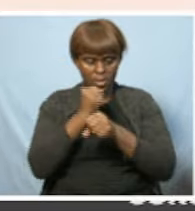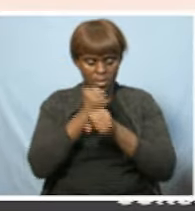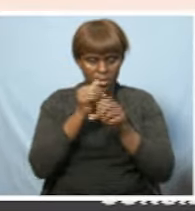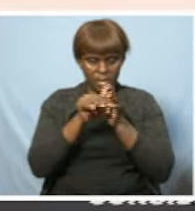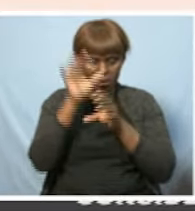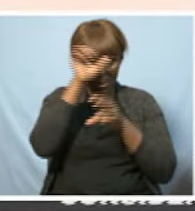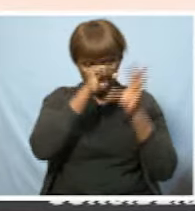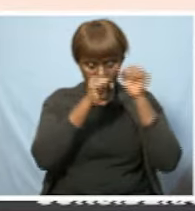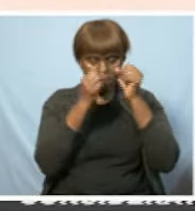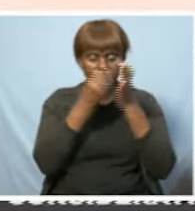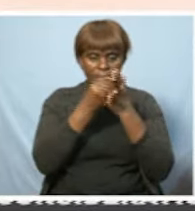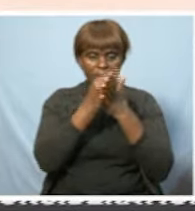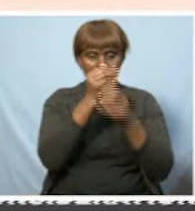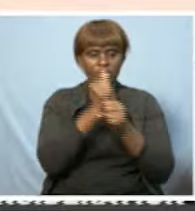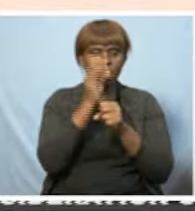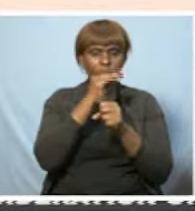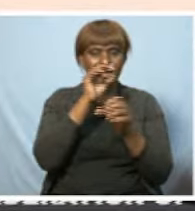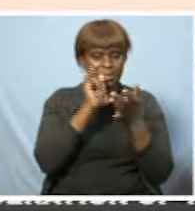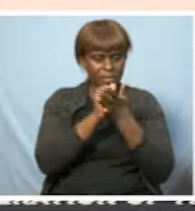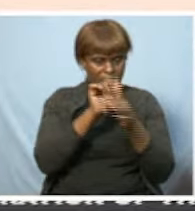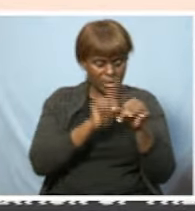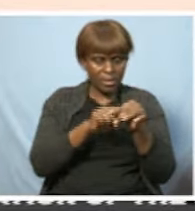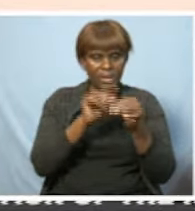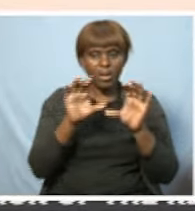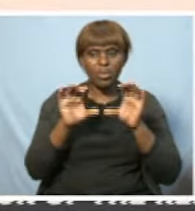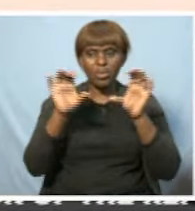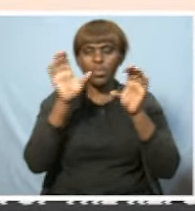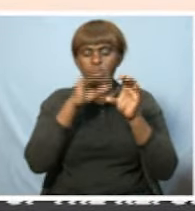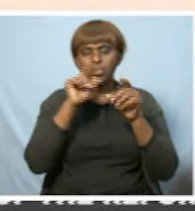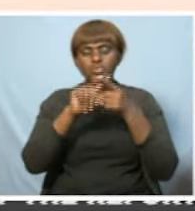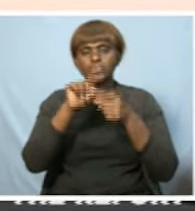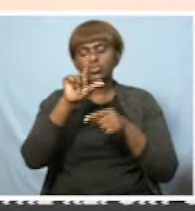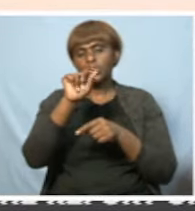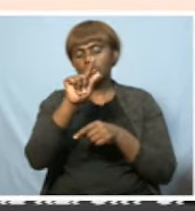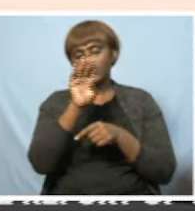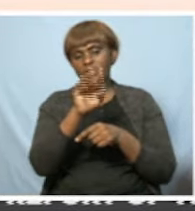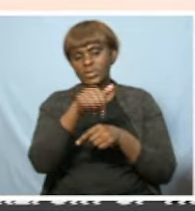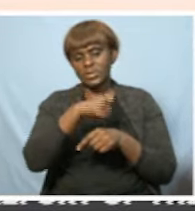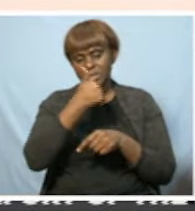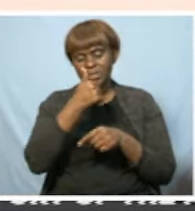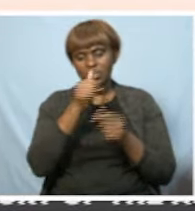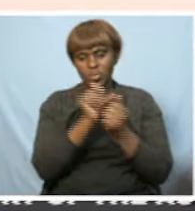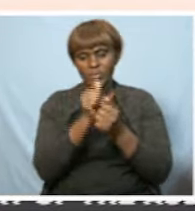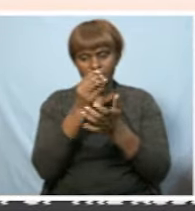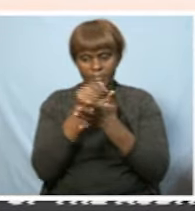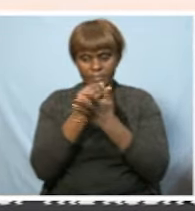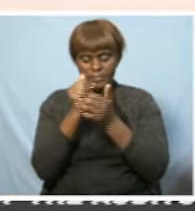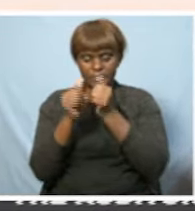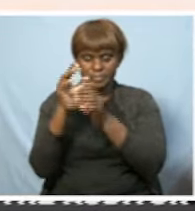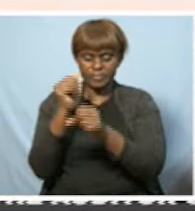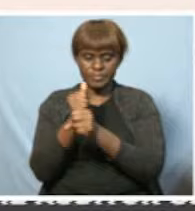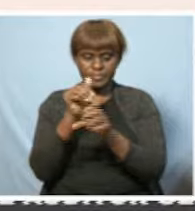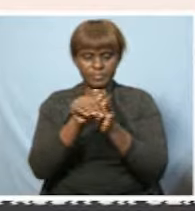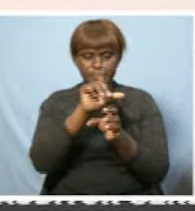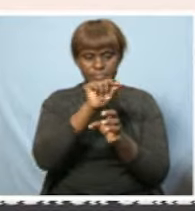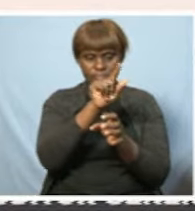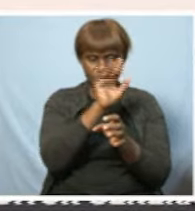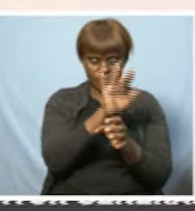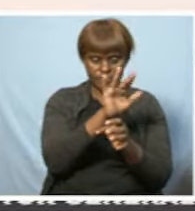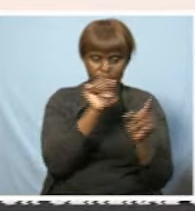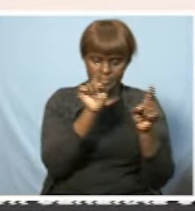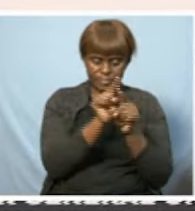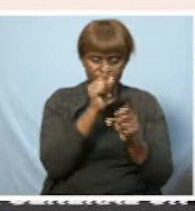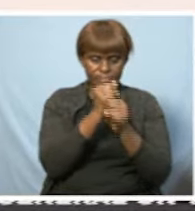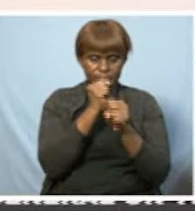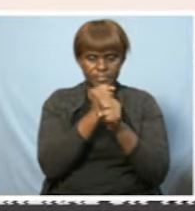the funds which we were receiving during that time were allocated to 2024. We went further with funds which were also received in 2025, also operating